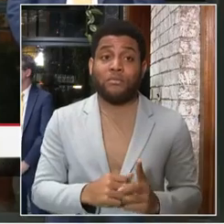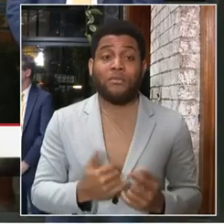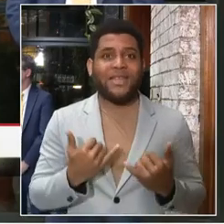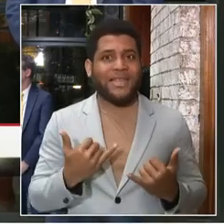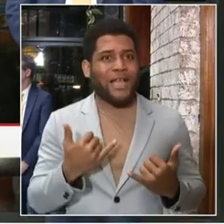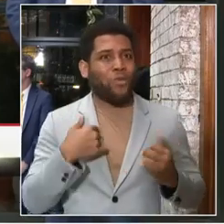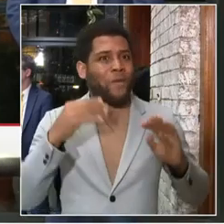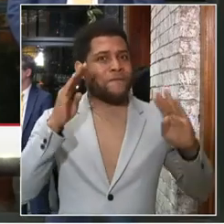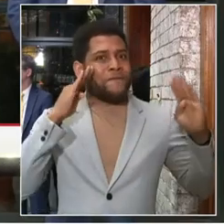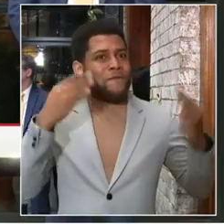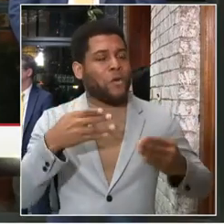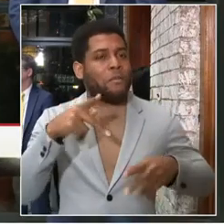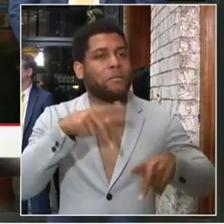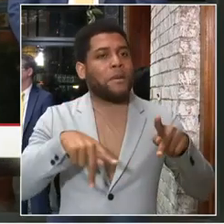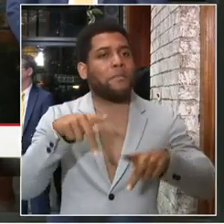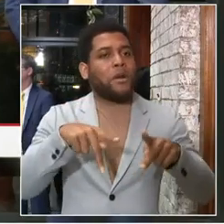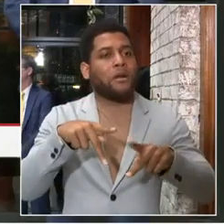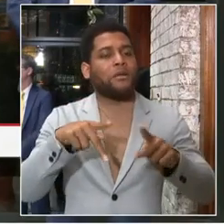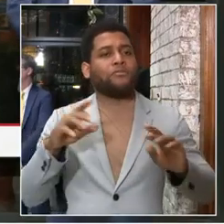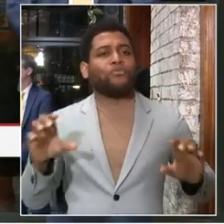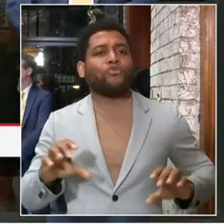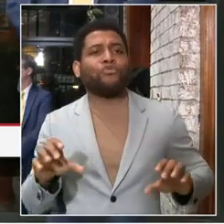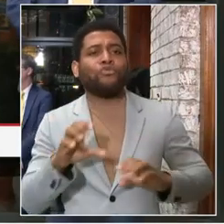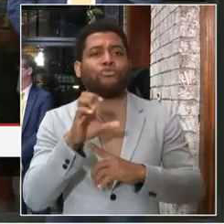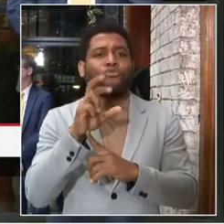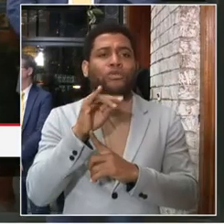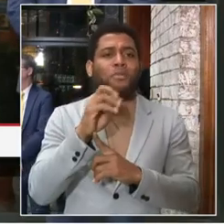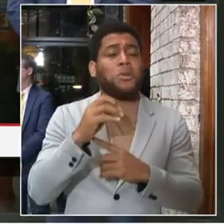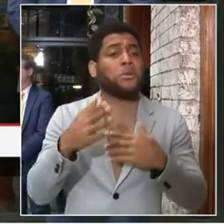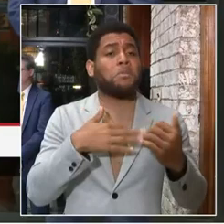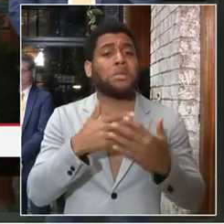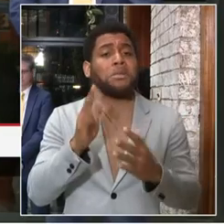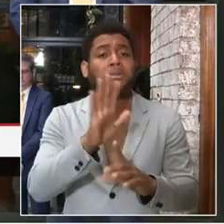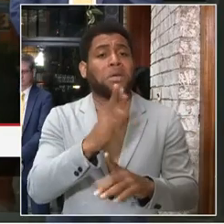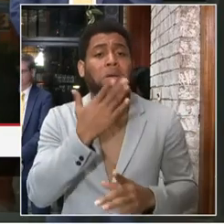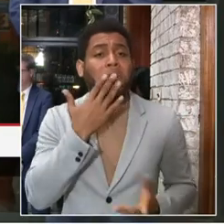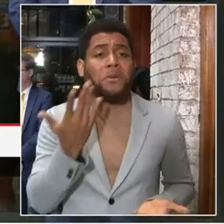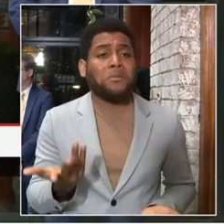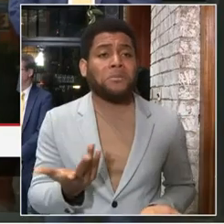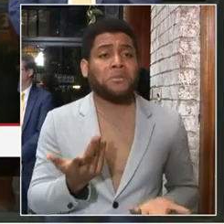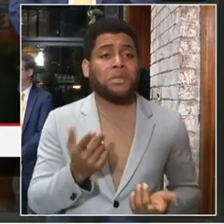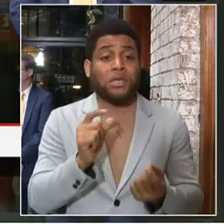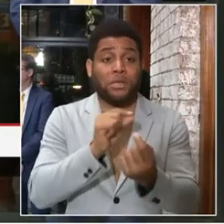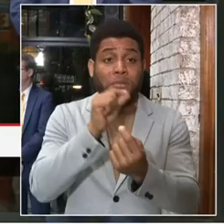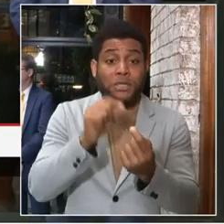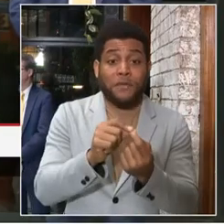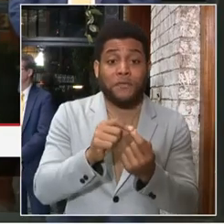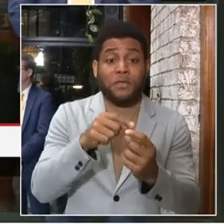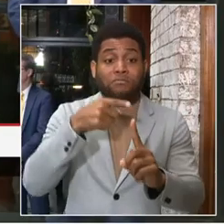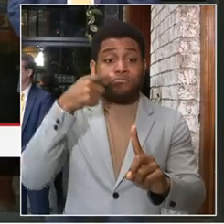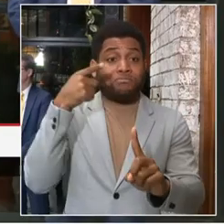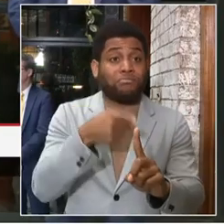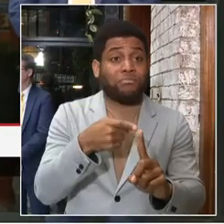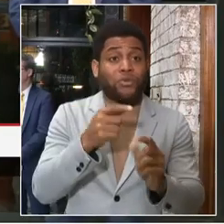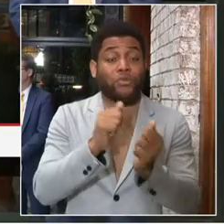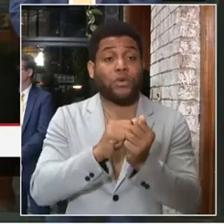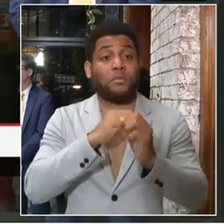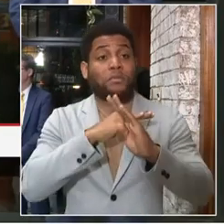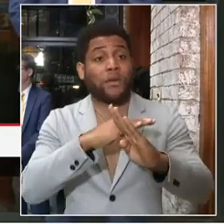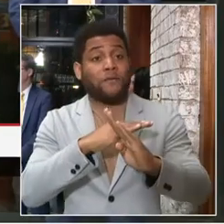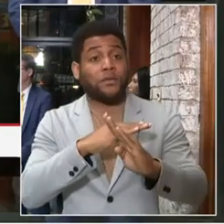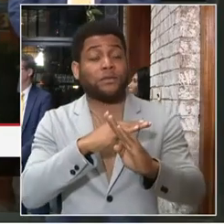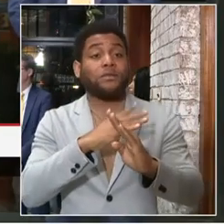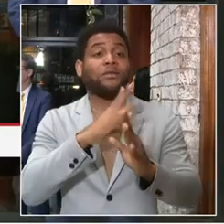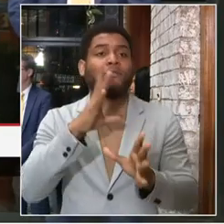crimes no matter what color they are. And especially as it relates to the provisions that were in our Act Now bill